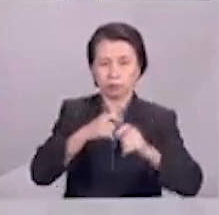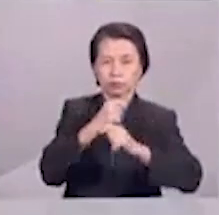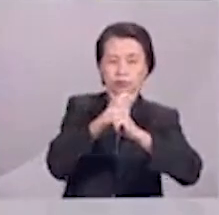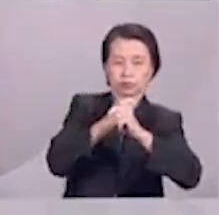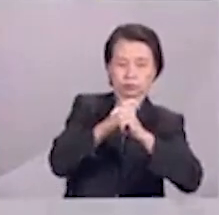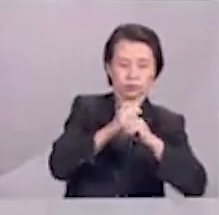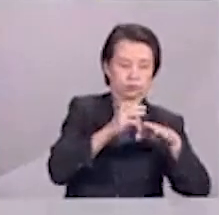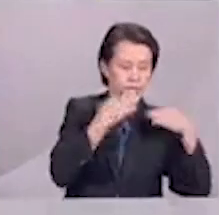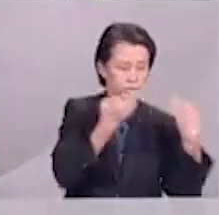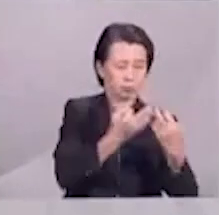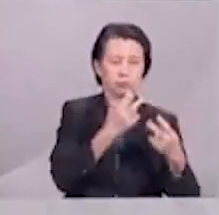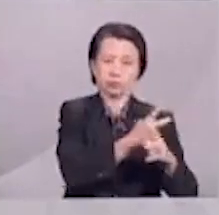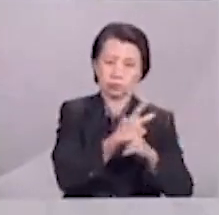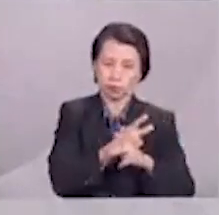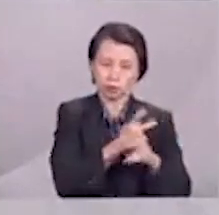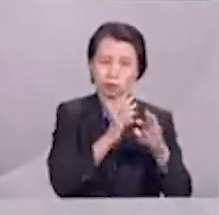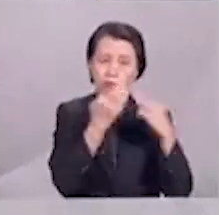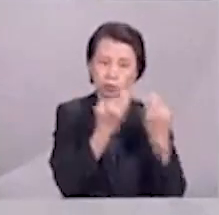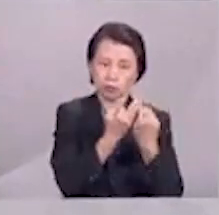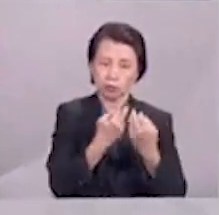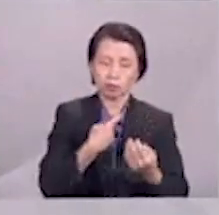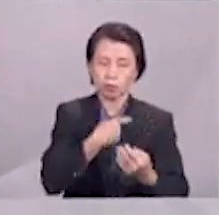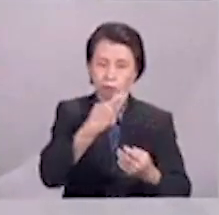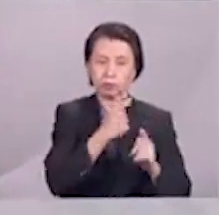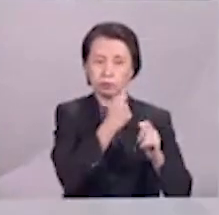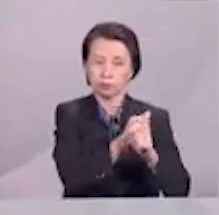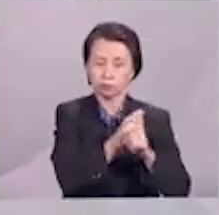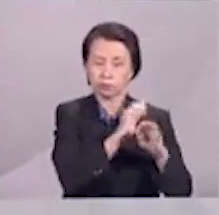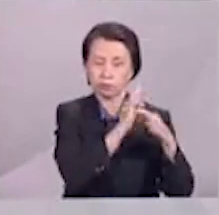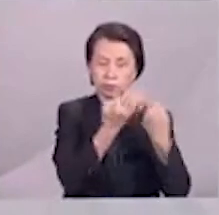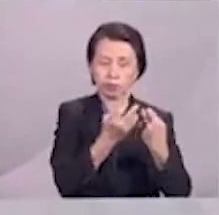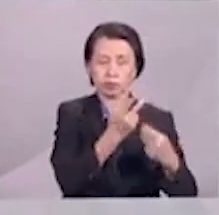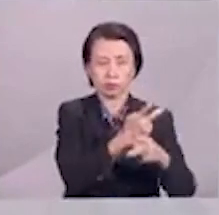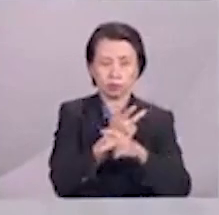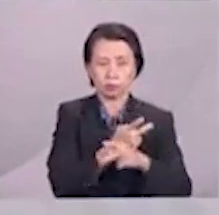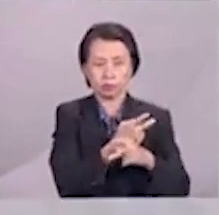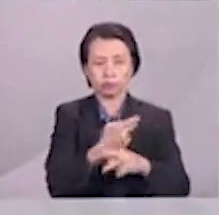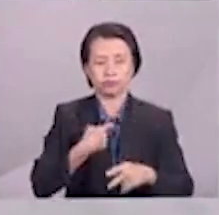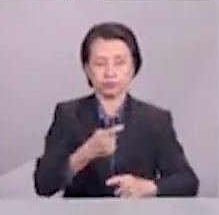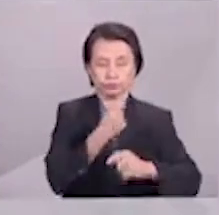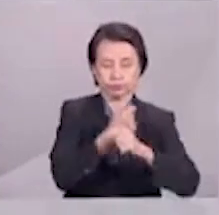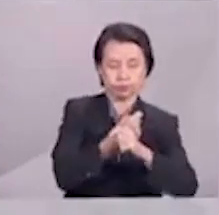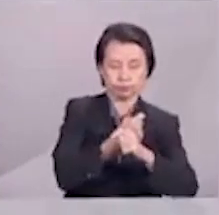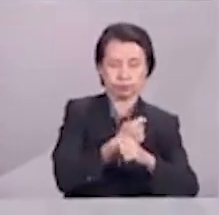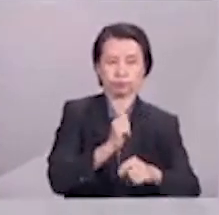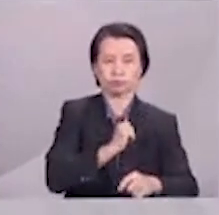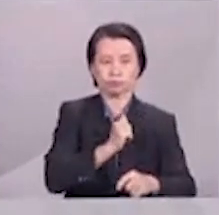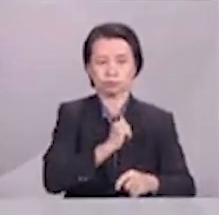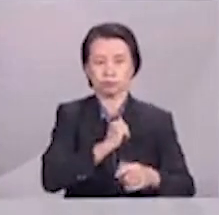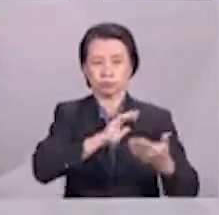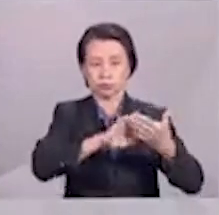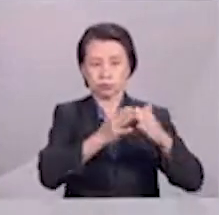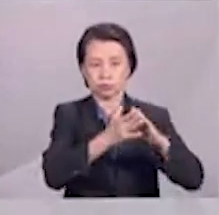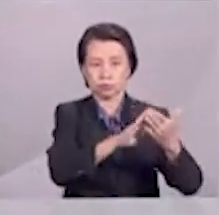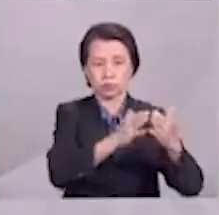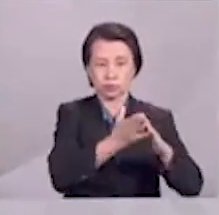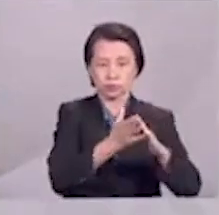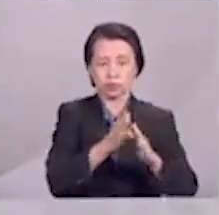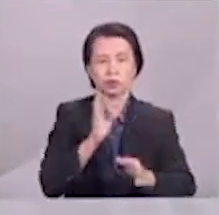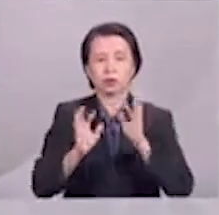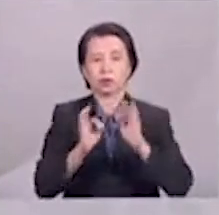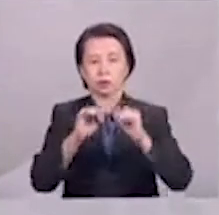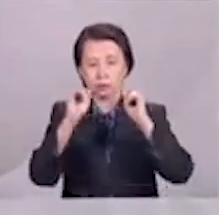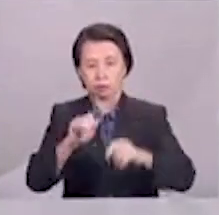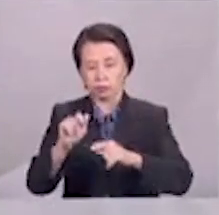our family. That's most important. We have to protect our own family. We have to protect our own our community. So if we